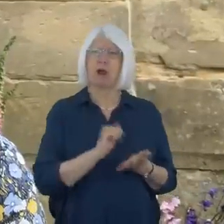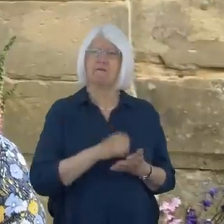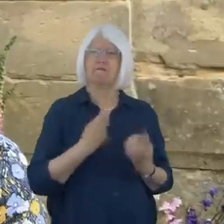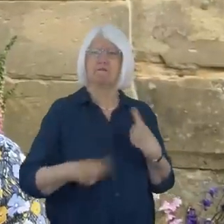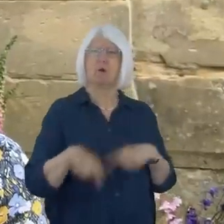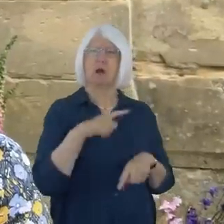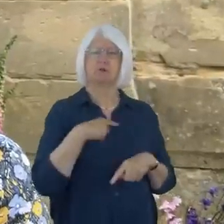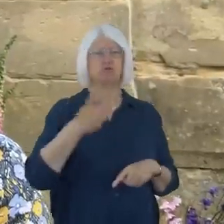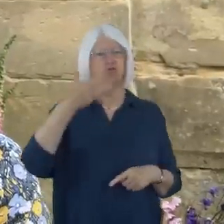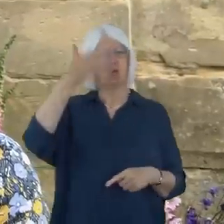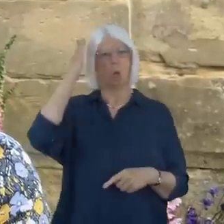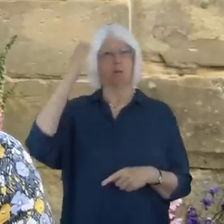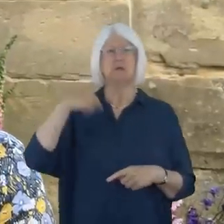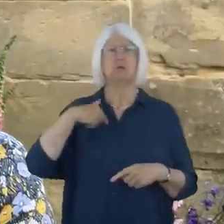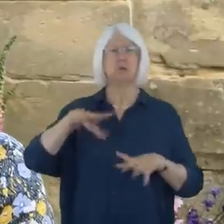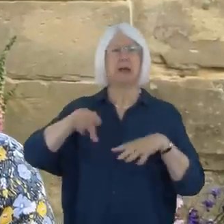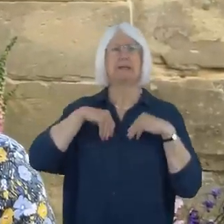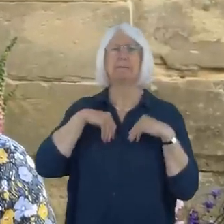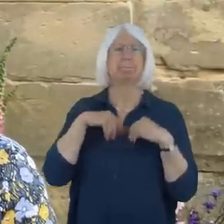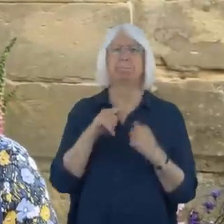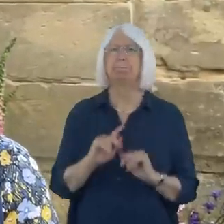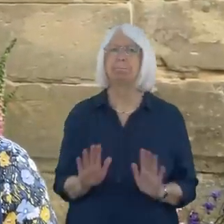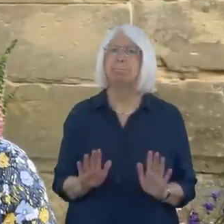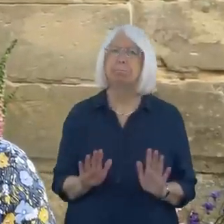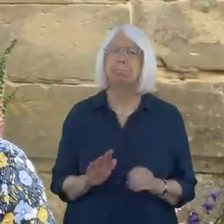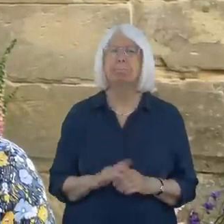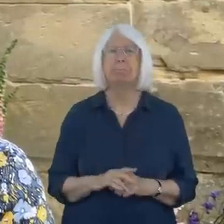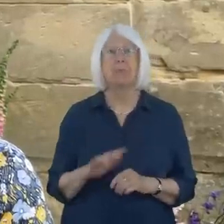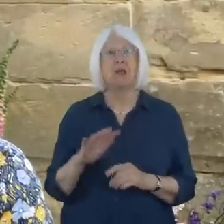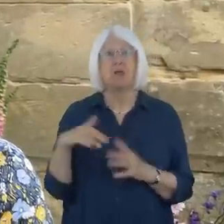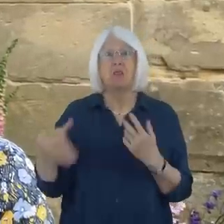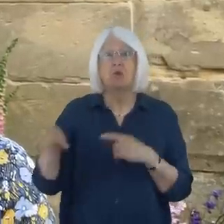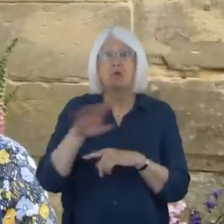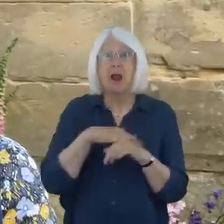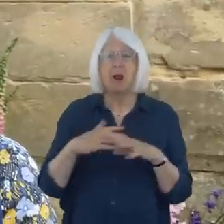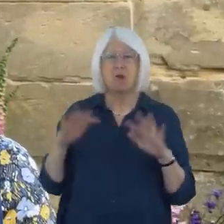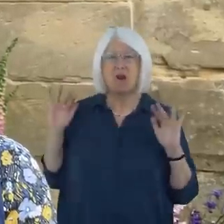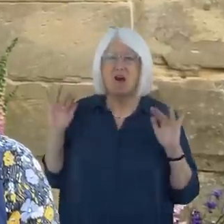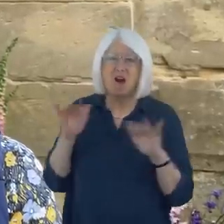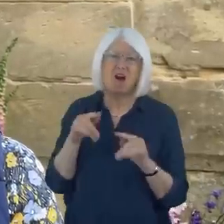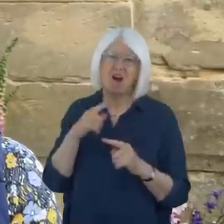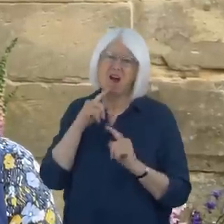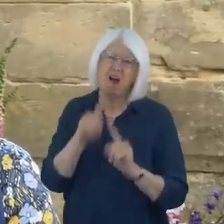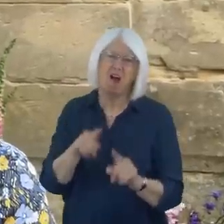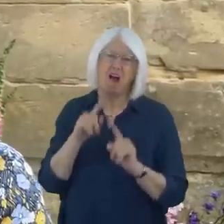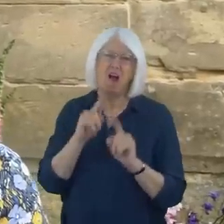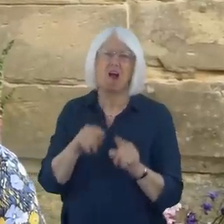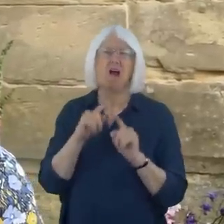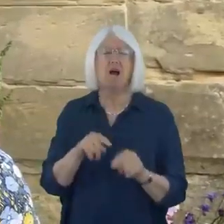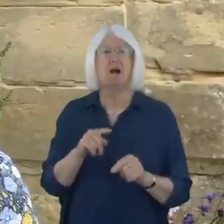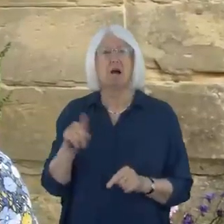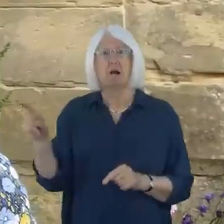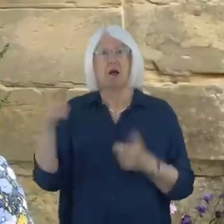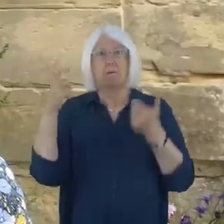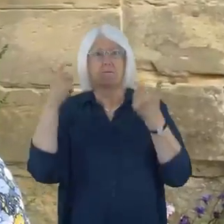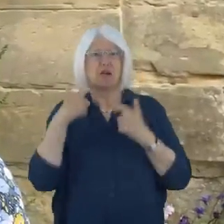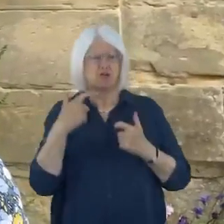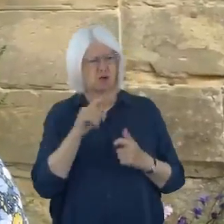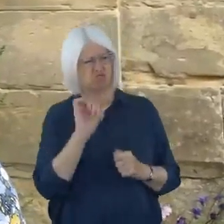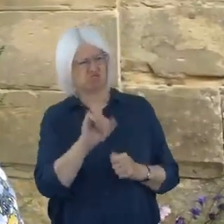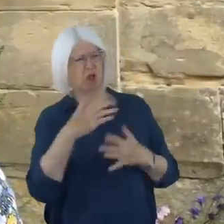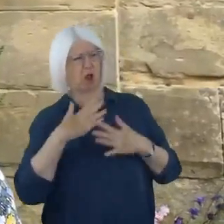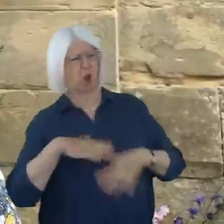adopt and observe." The crowd joined in attacking them, and the magistrates had them stripped of their